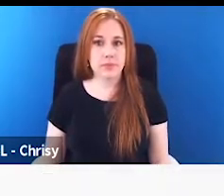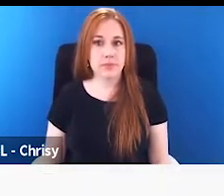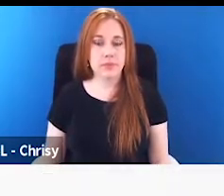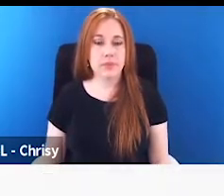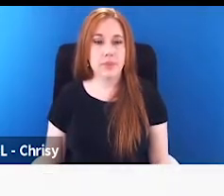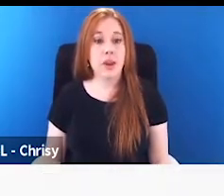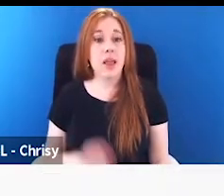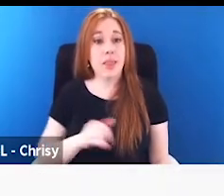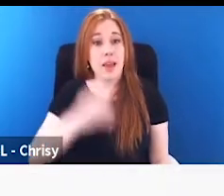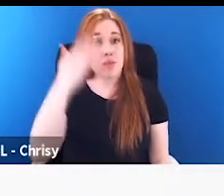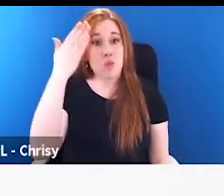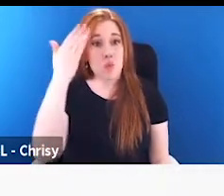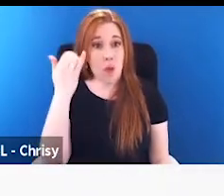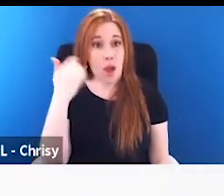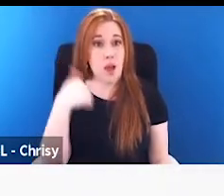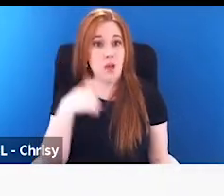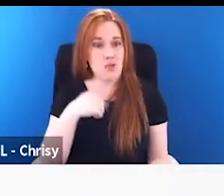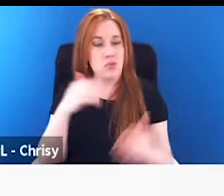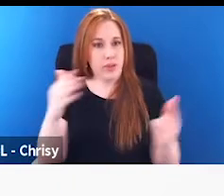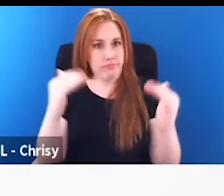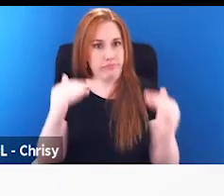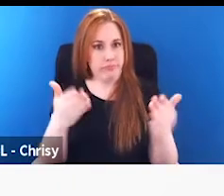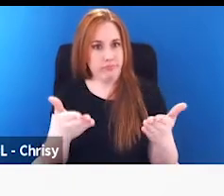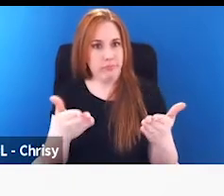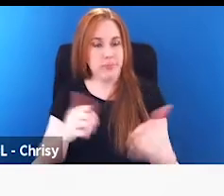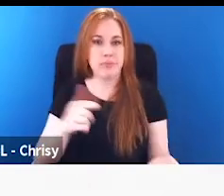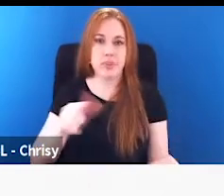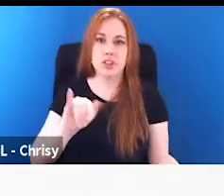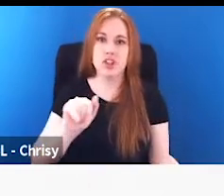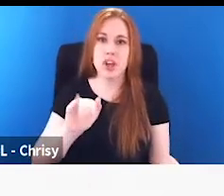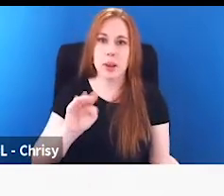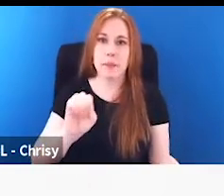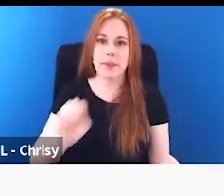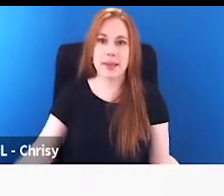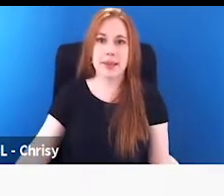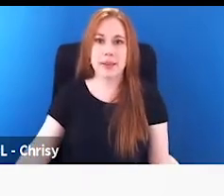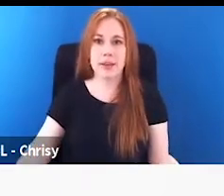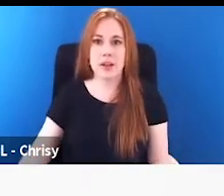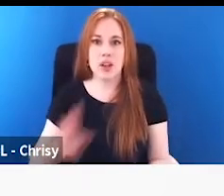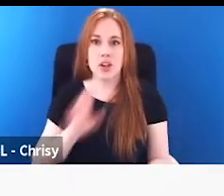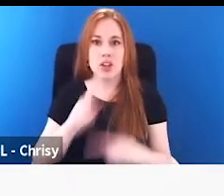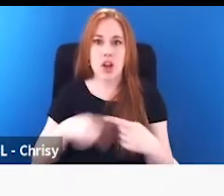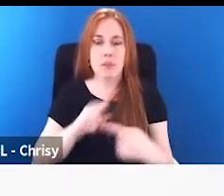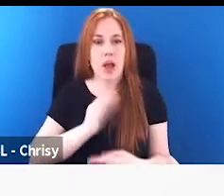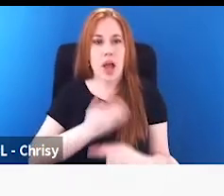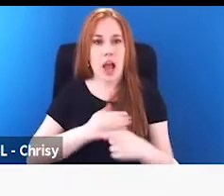Which is why we have jumped into this. So I'll turn it over to Jamie to talk about at least what our collective approach has been.